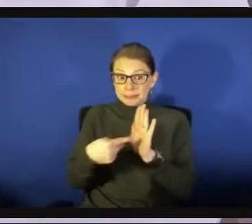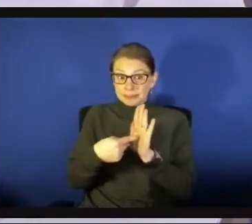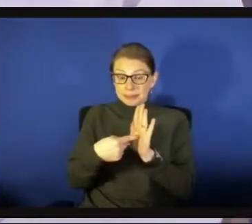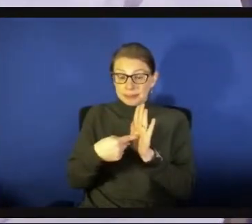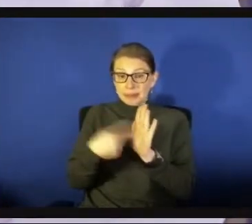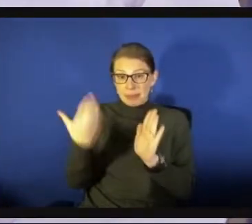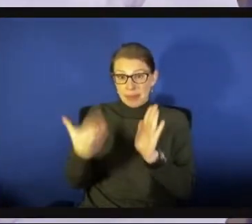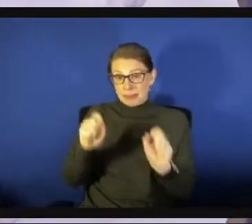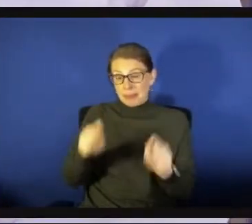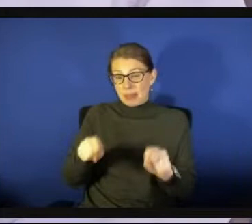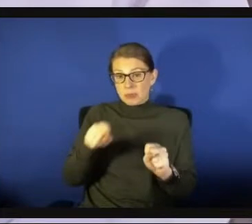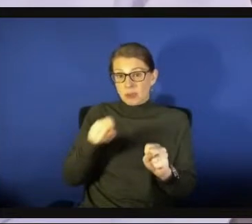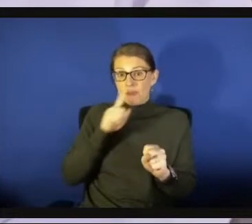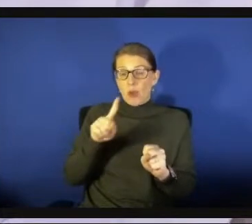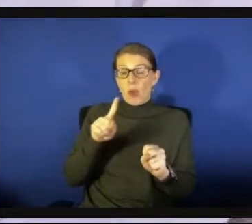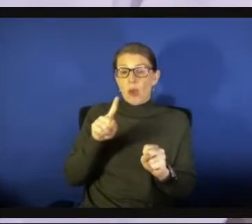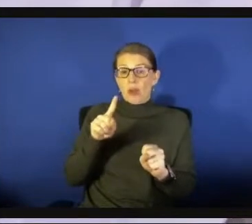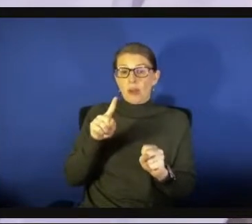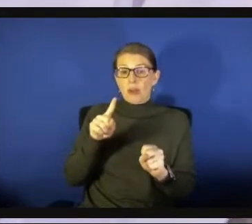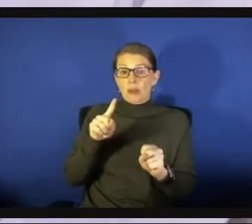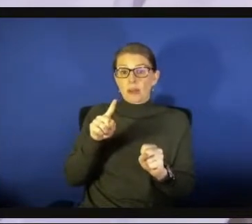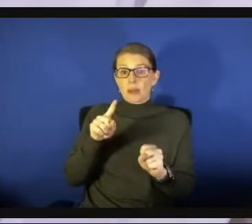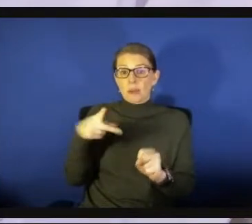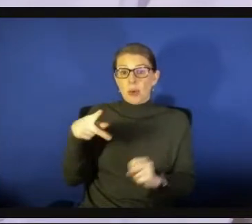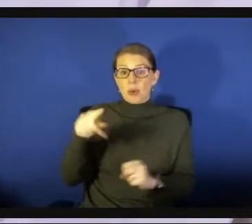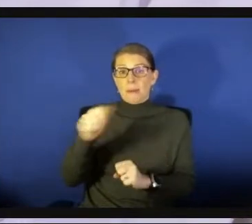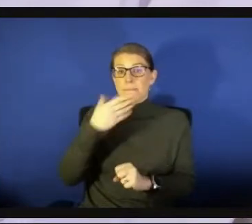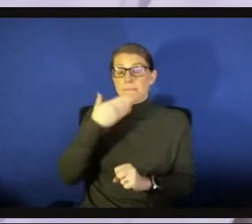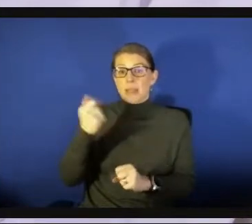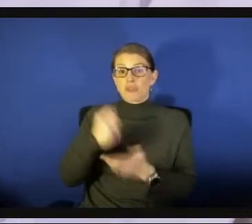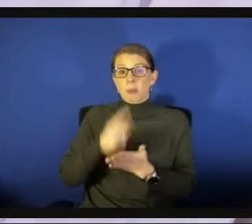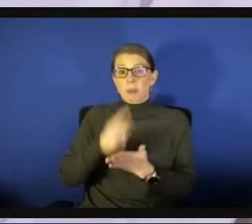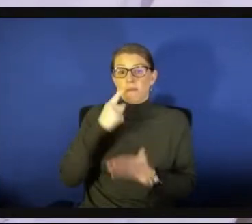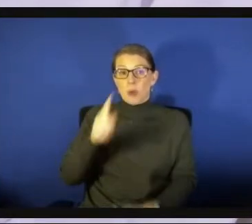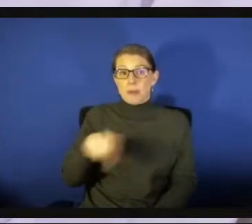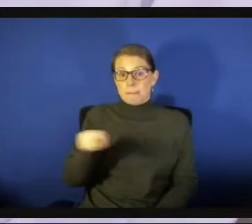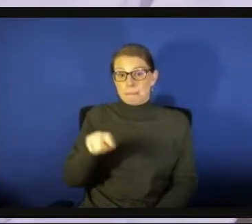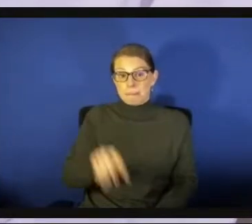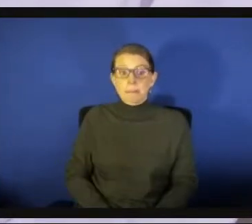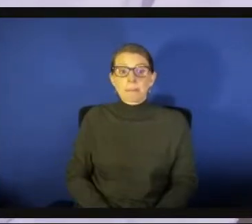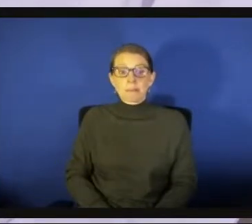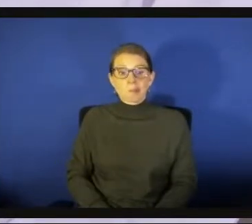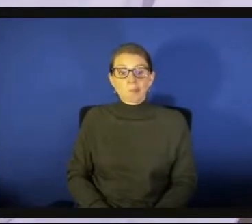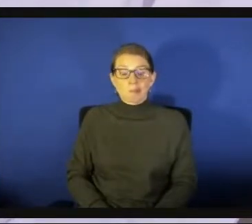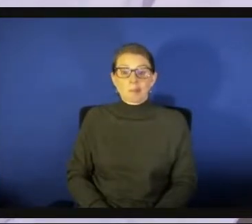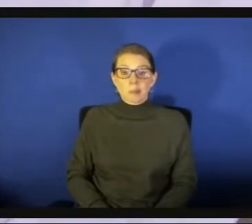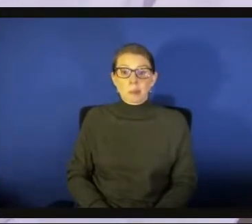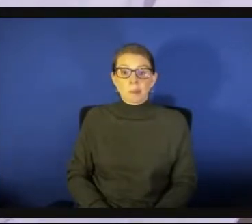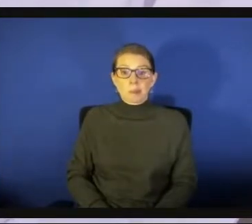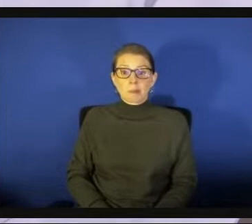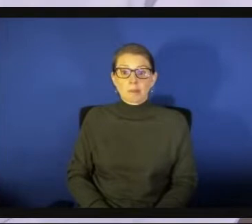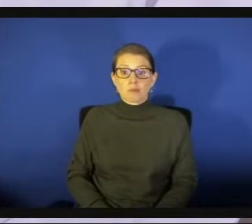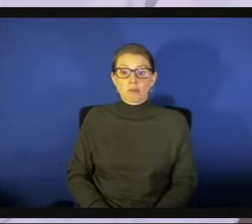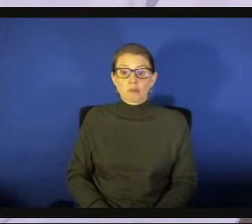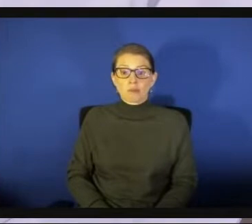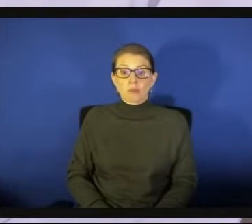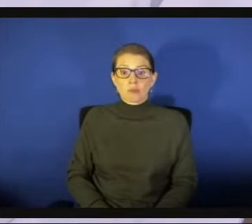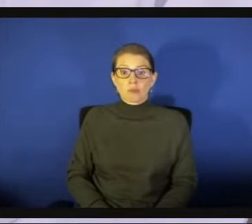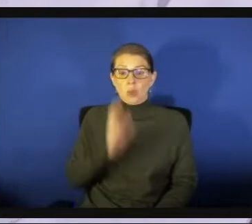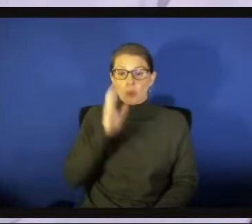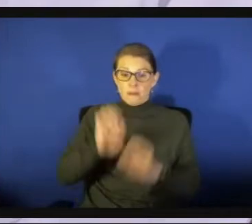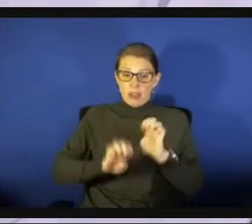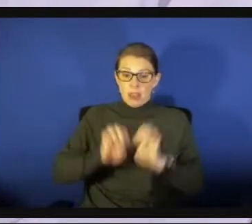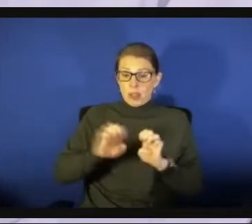possibility if really that the proton therapy is really the best treatment for them. So we certainly would evaluate their insurance plan, and there